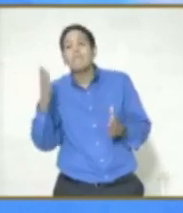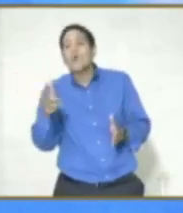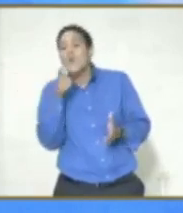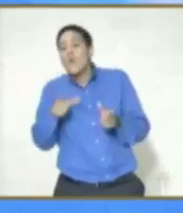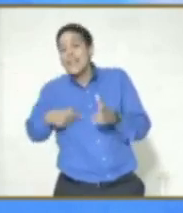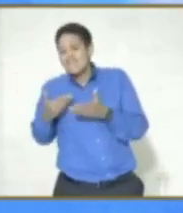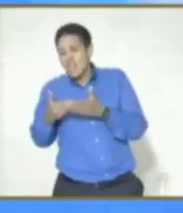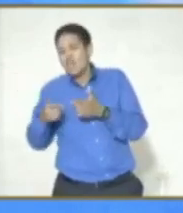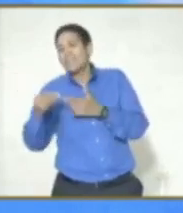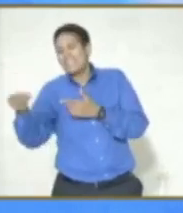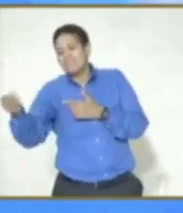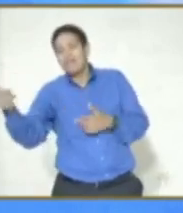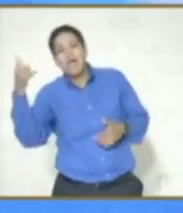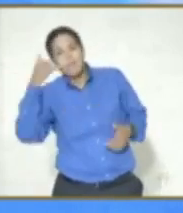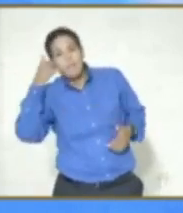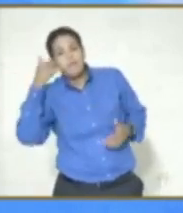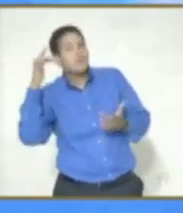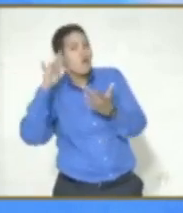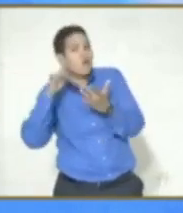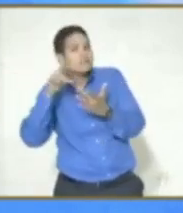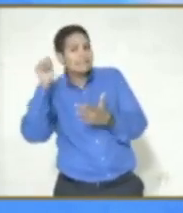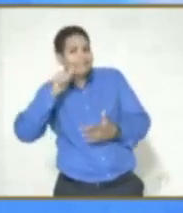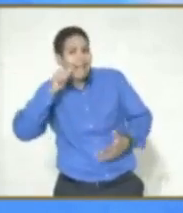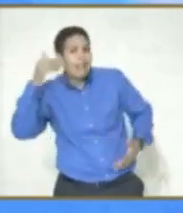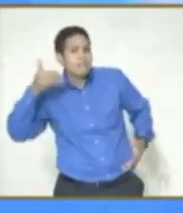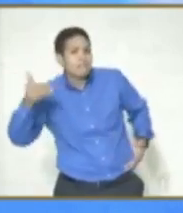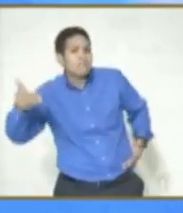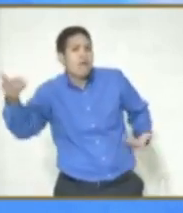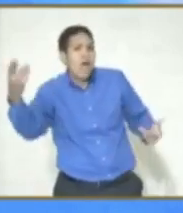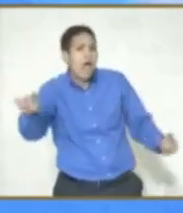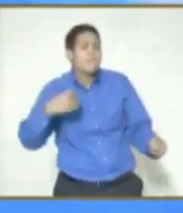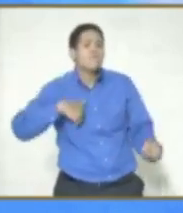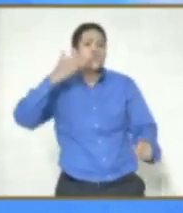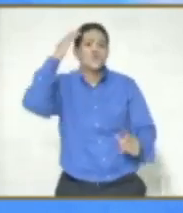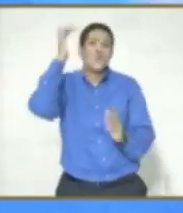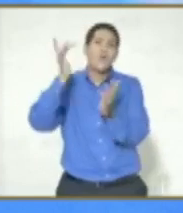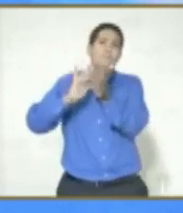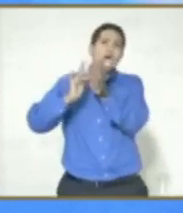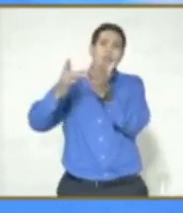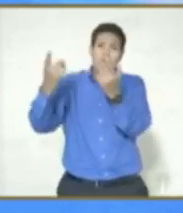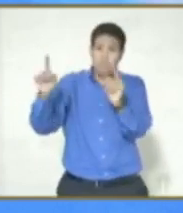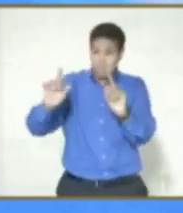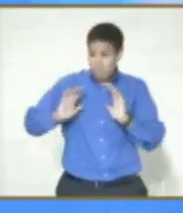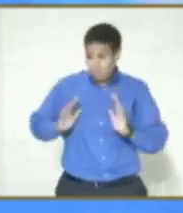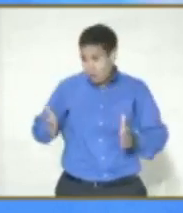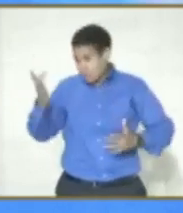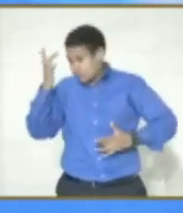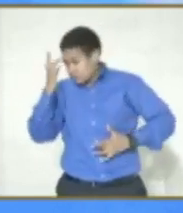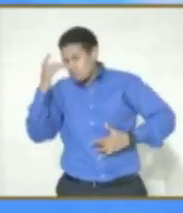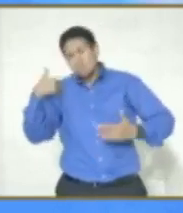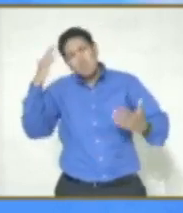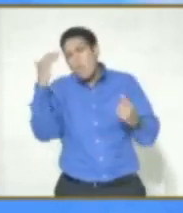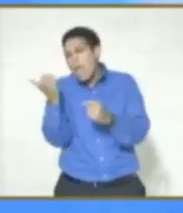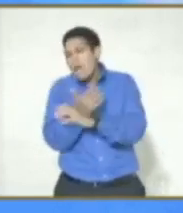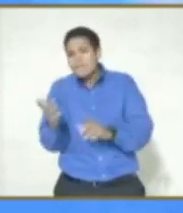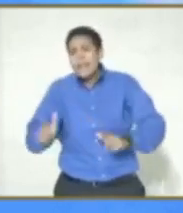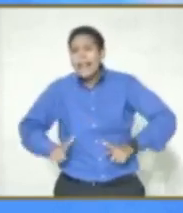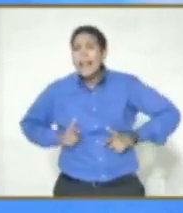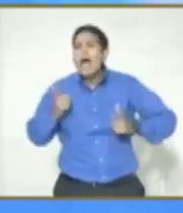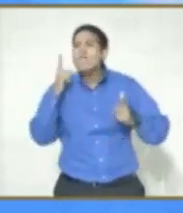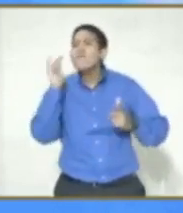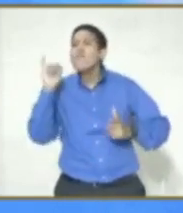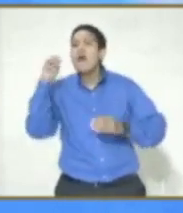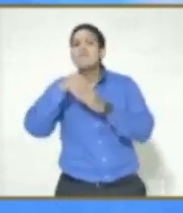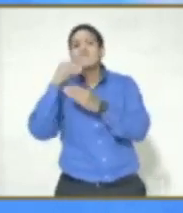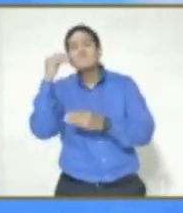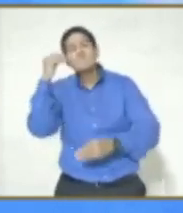as possible, to get in touch with these persons. We know their medical conditions, we know their living conditions, and we also